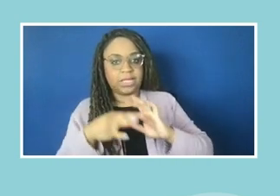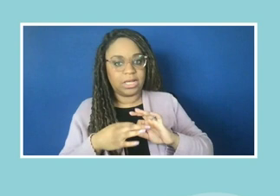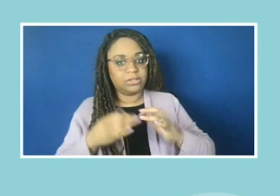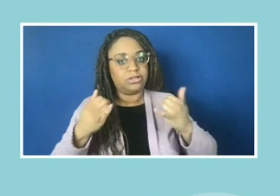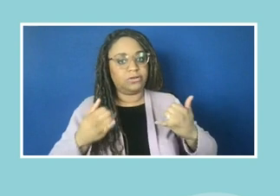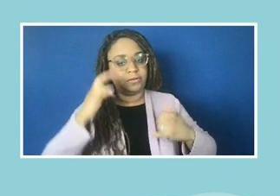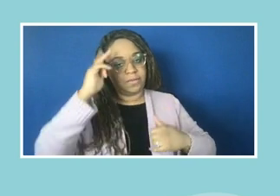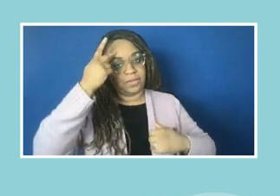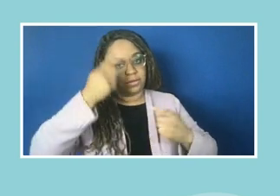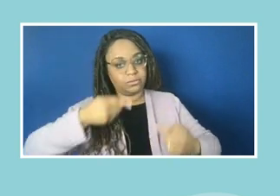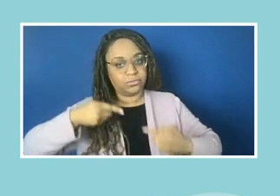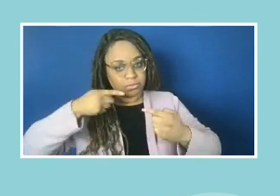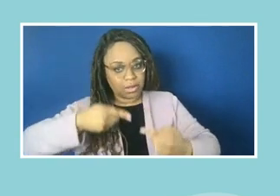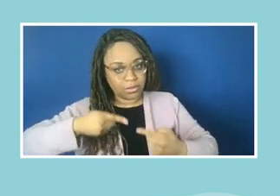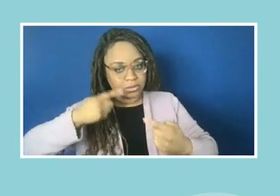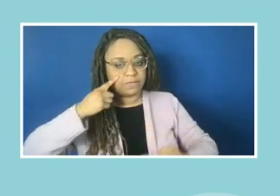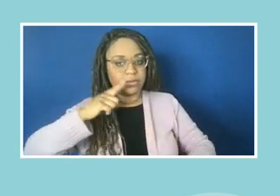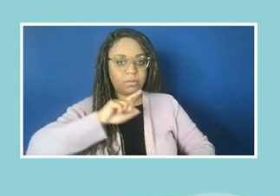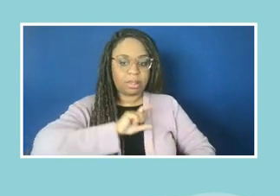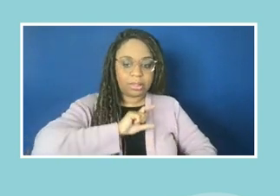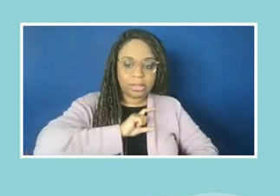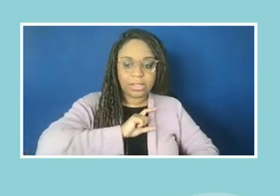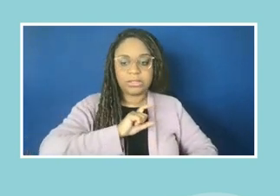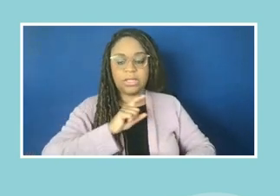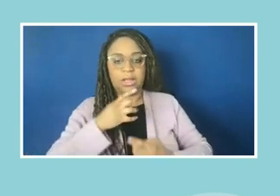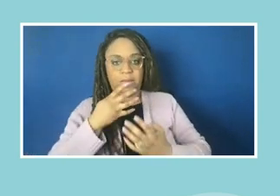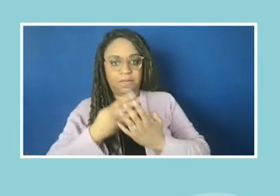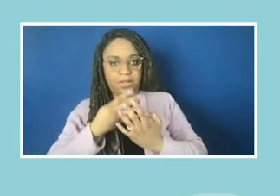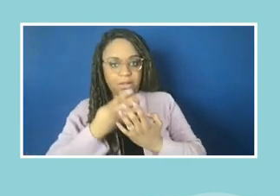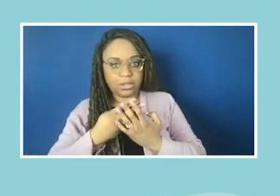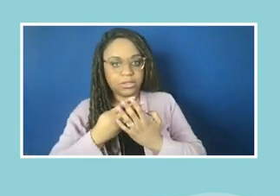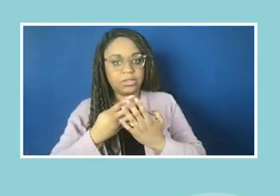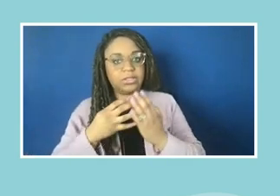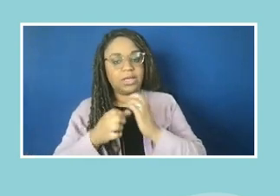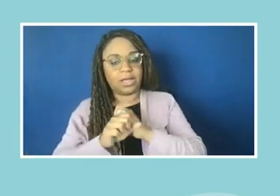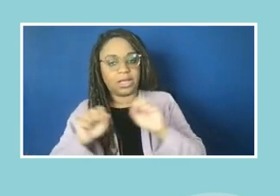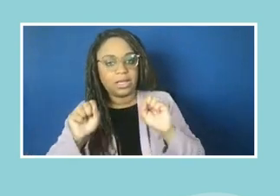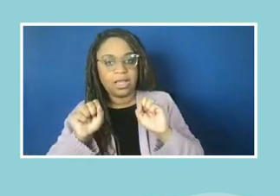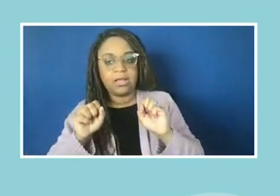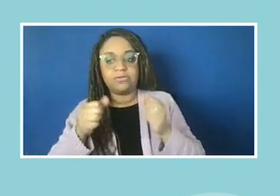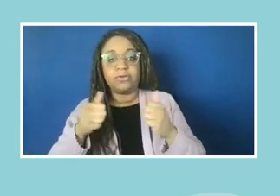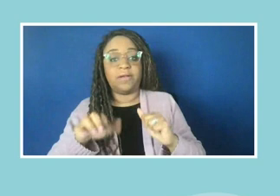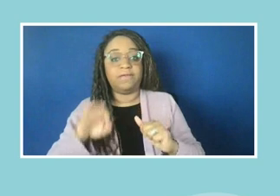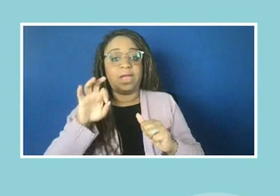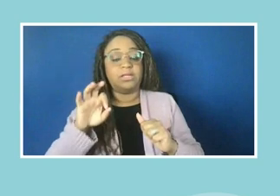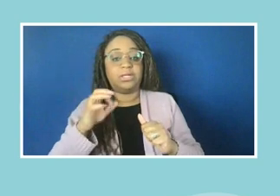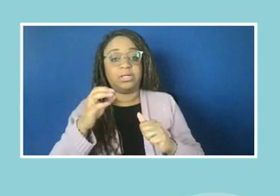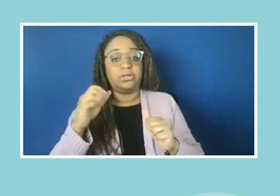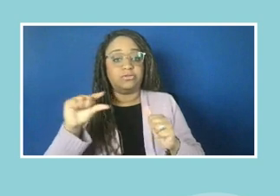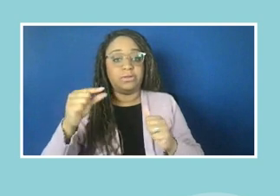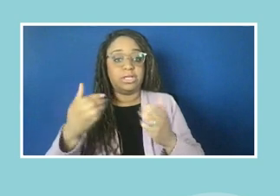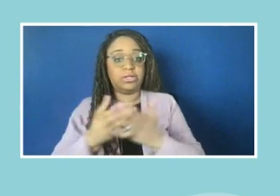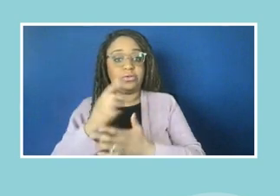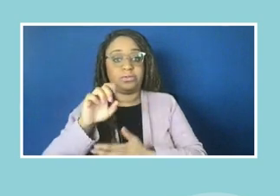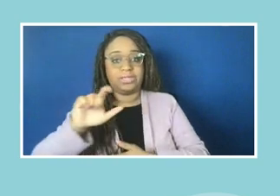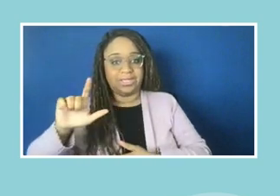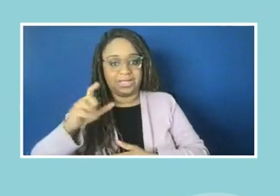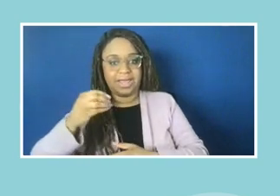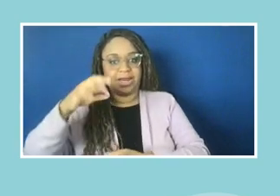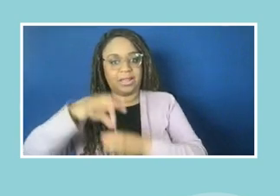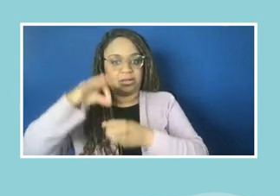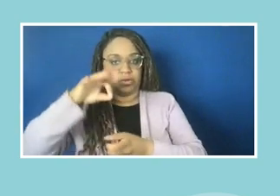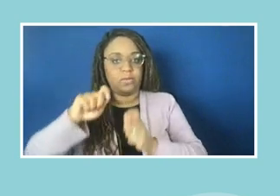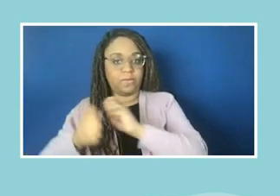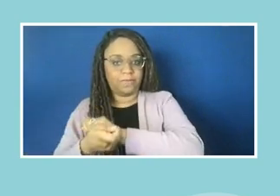struggles for police and prison abolition, as well as pushing for a Green New Deal and electoral reform? Well, see, one of the things